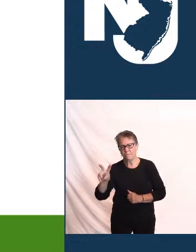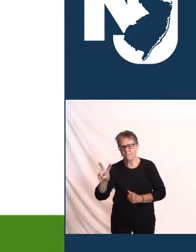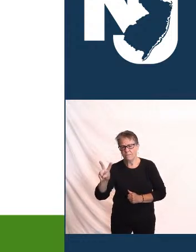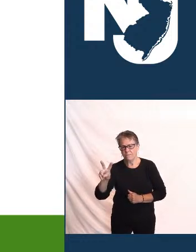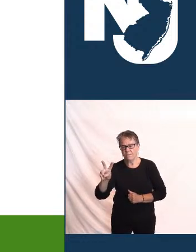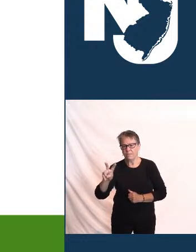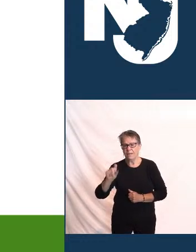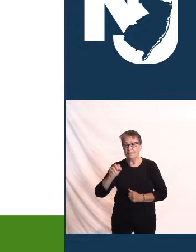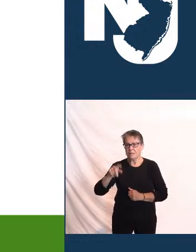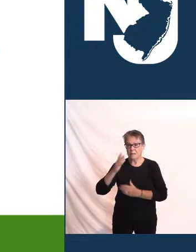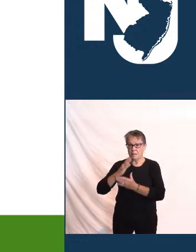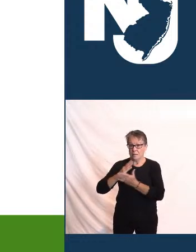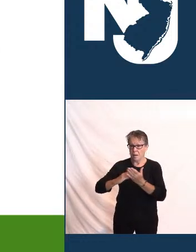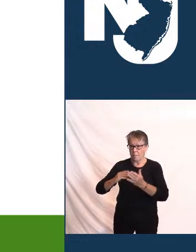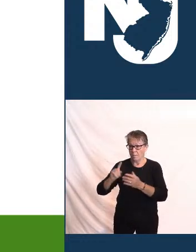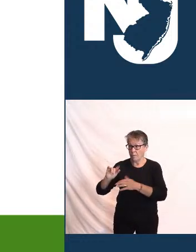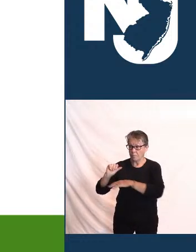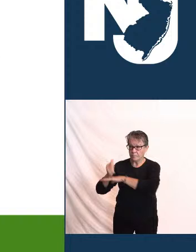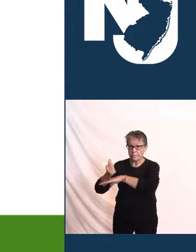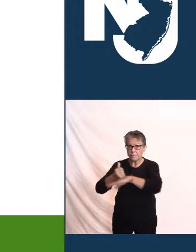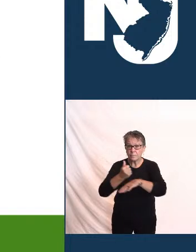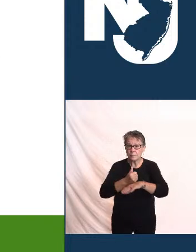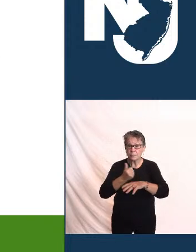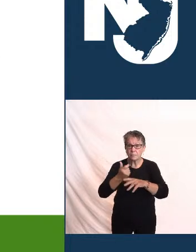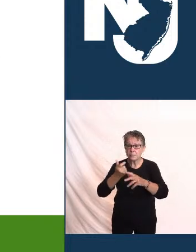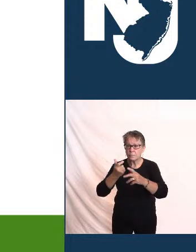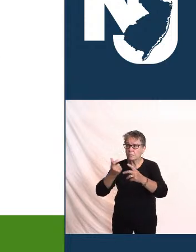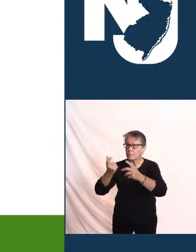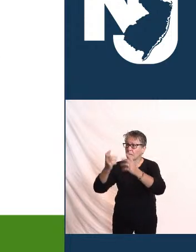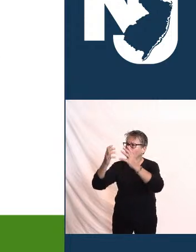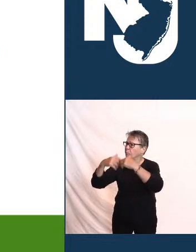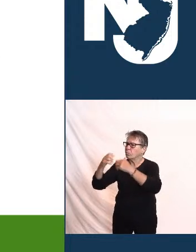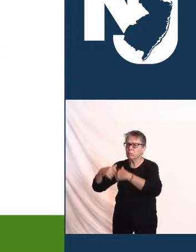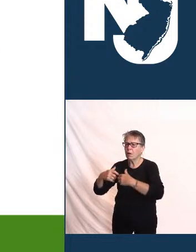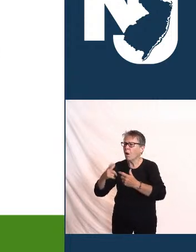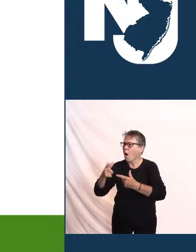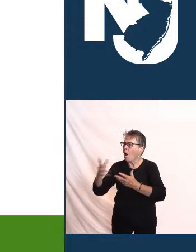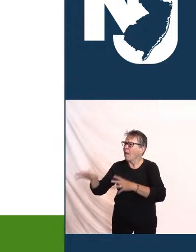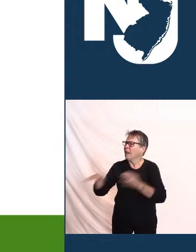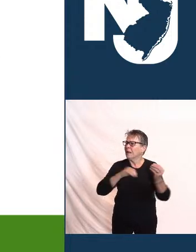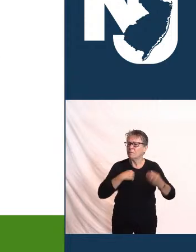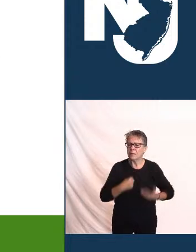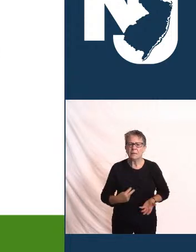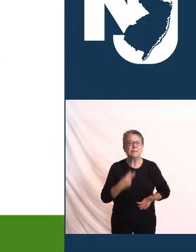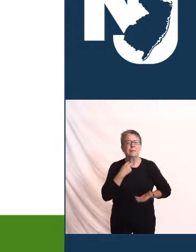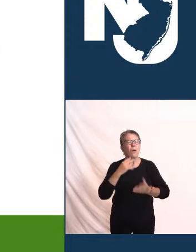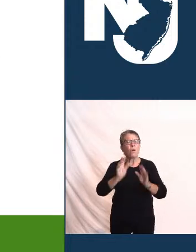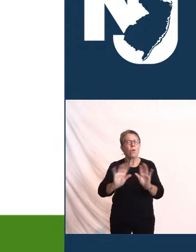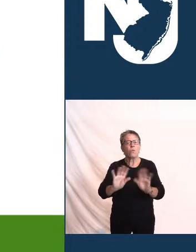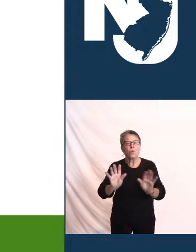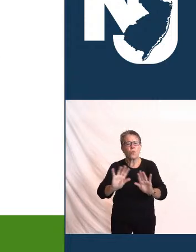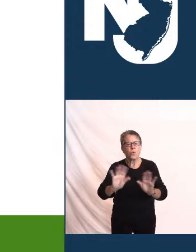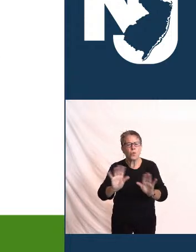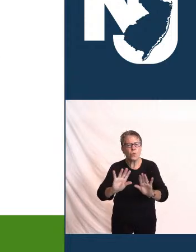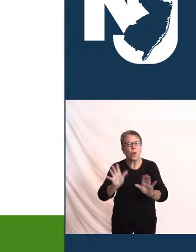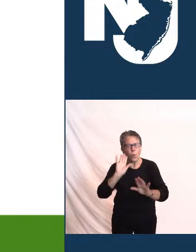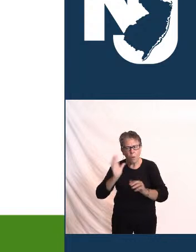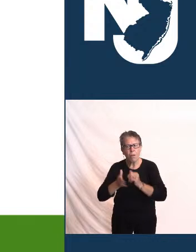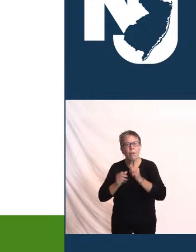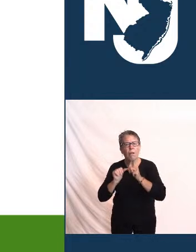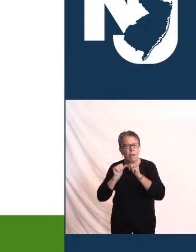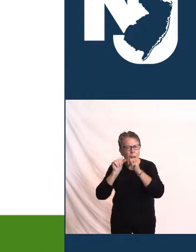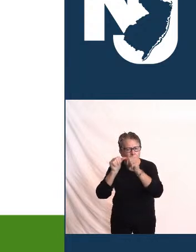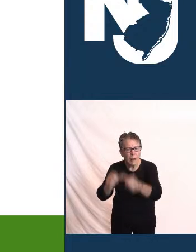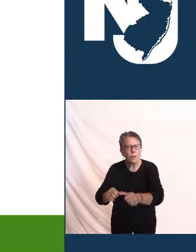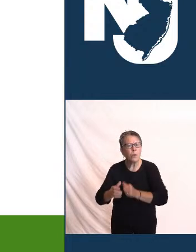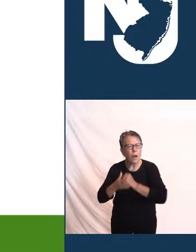away. And that's a message that we'll reiterate on our call later on today. Thank you for pulling that up. We'll start with Mike, with